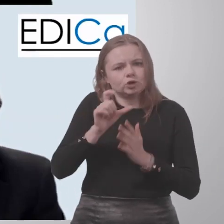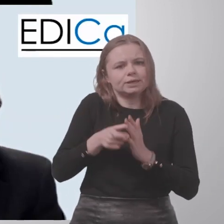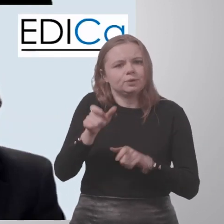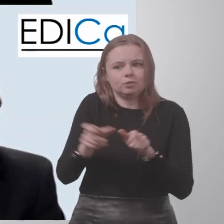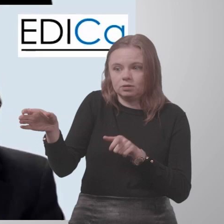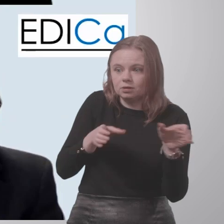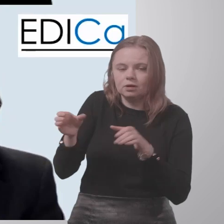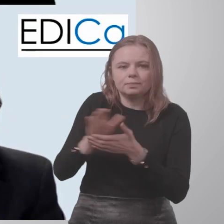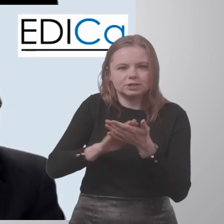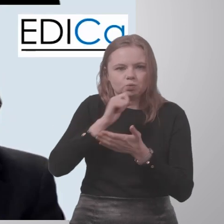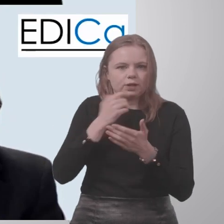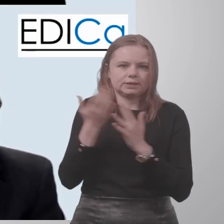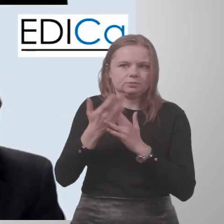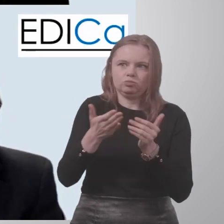everybody.